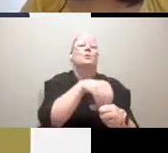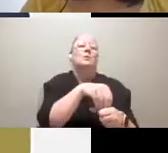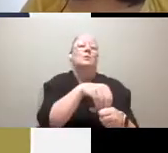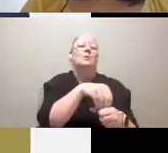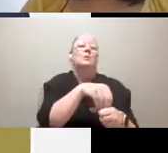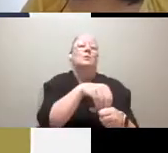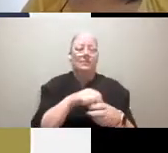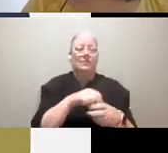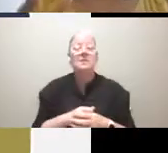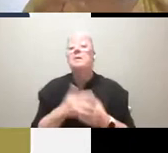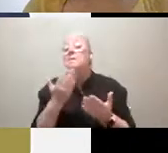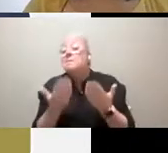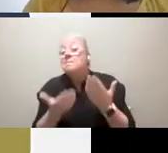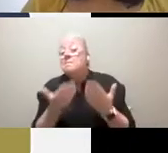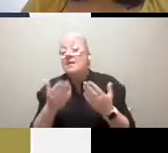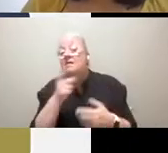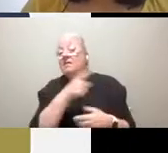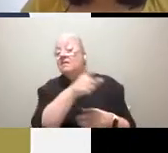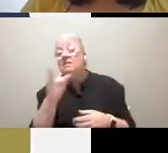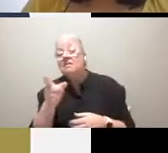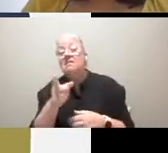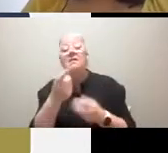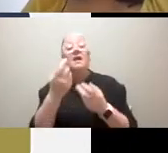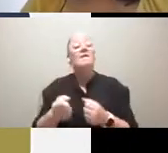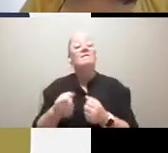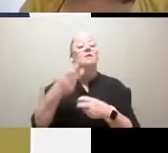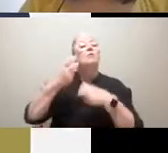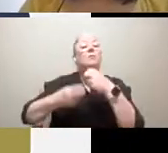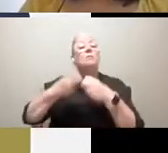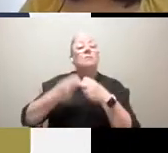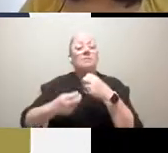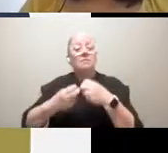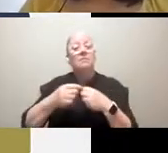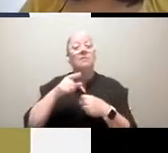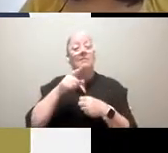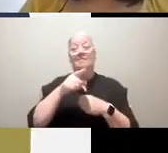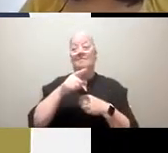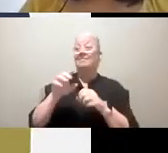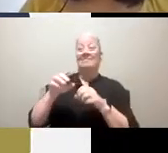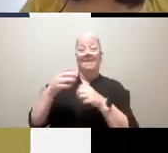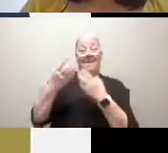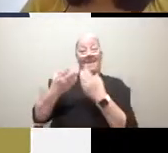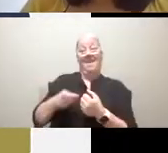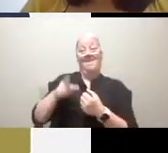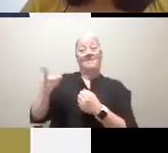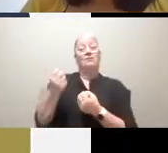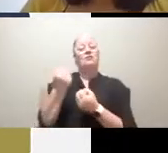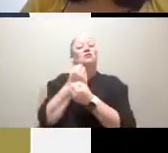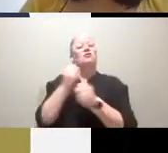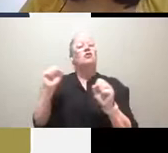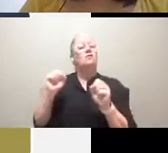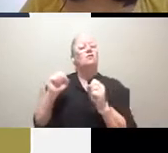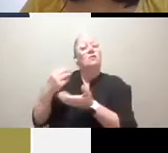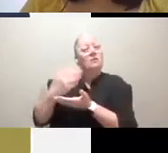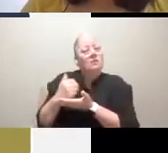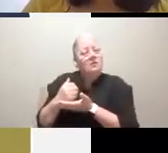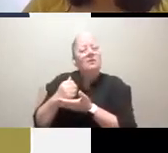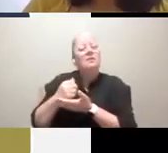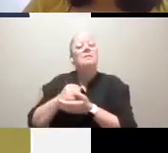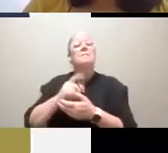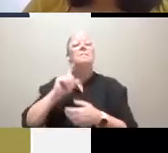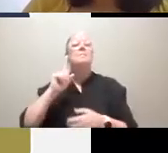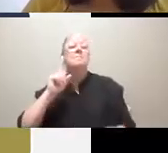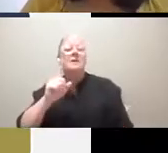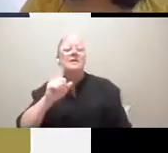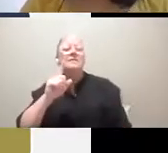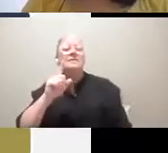face a problem where safeguarding leads are appointed, but the training is not up to the mark. It does not have a lot of